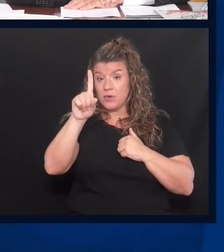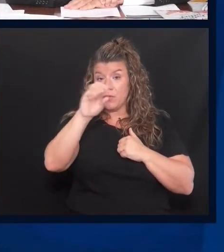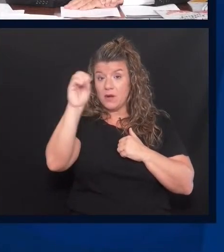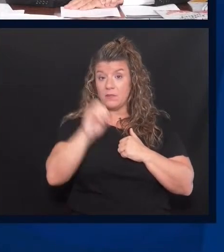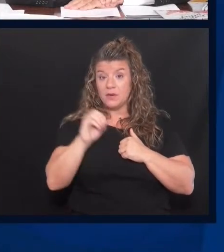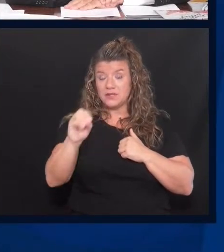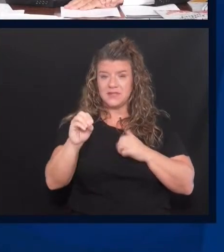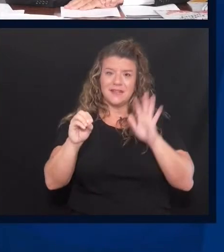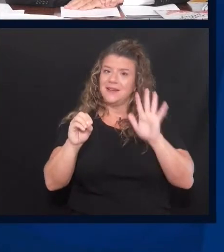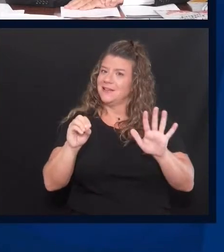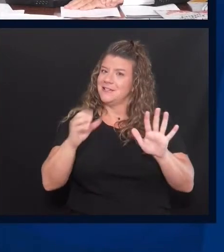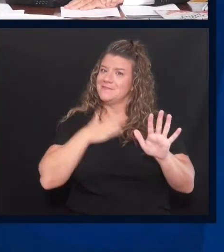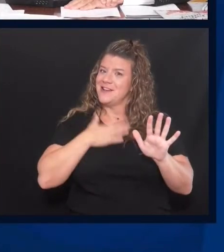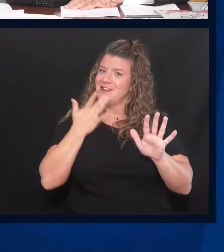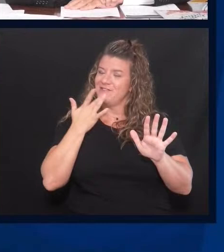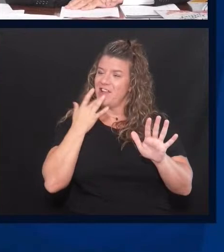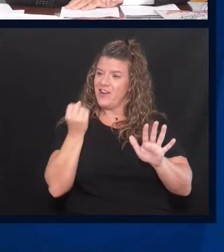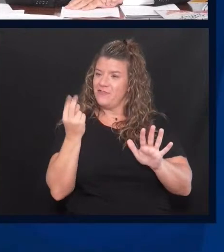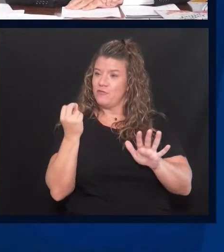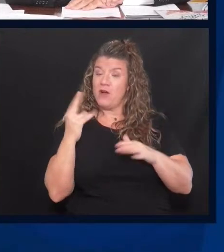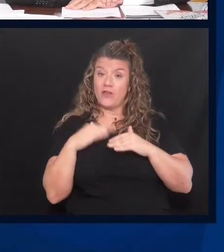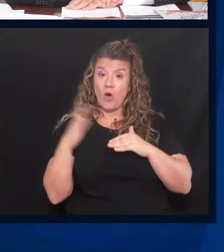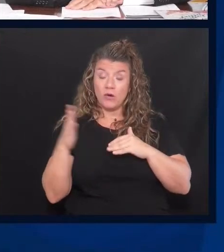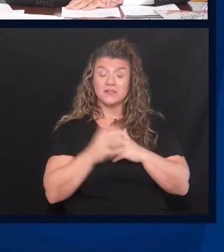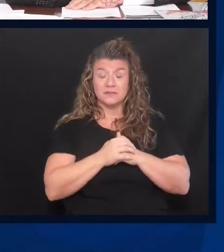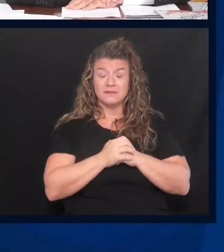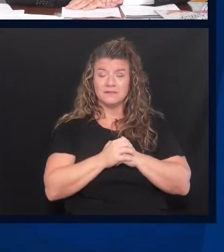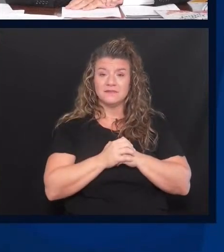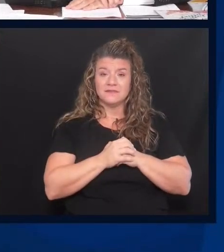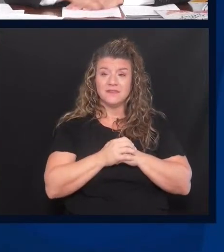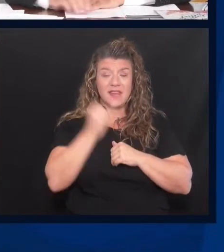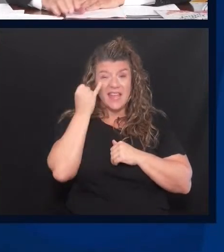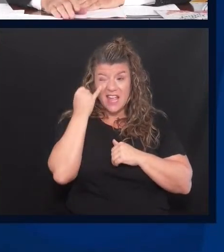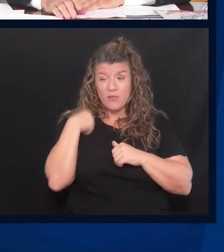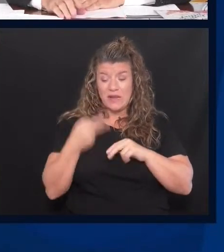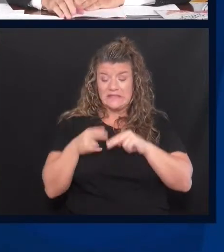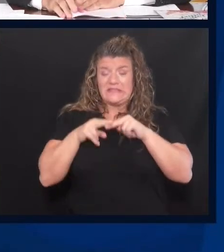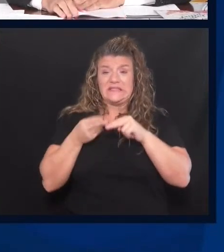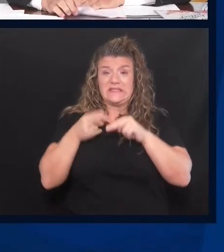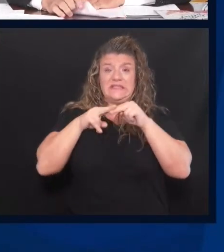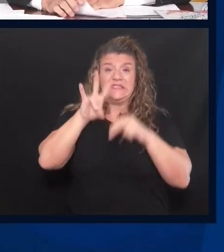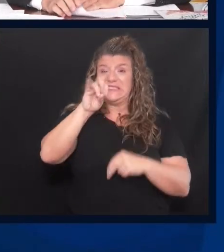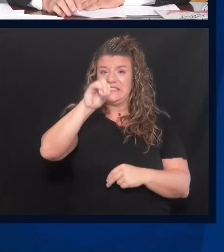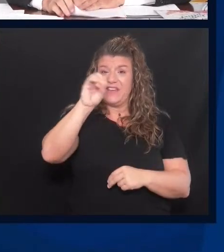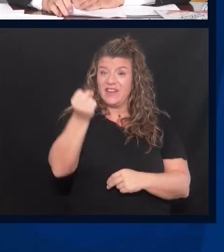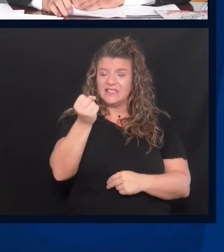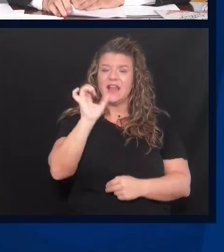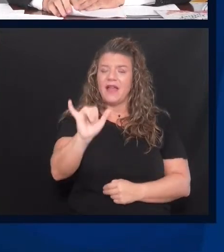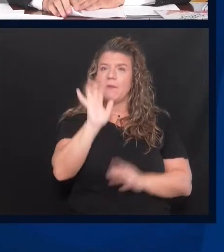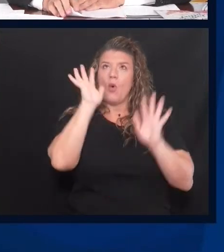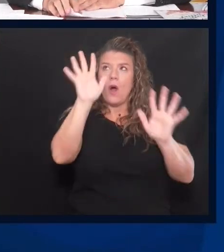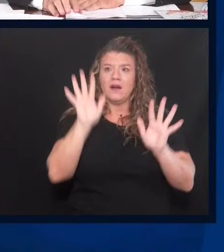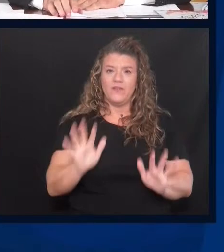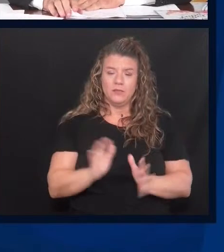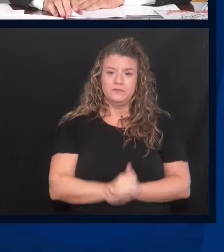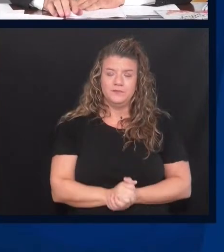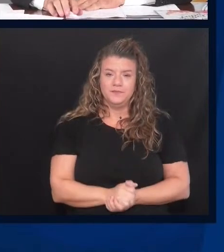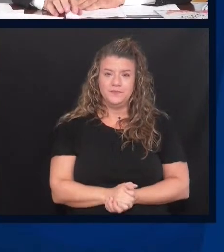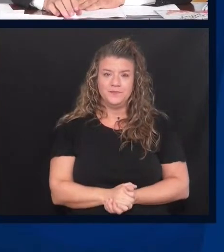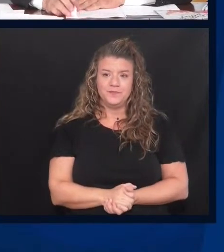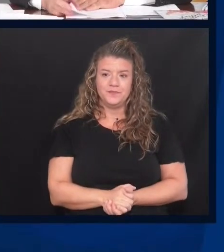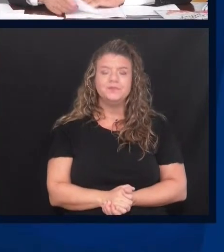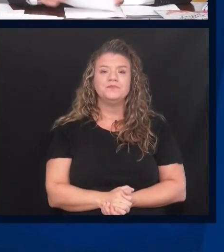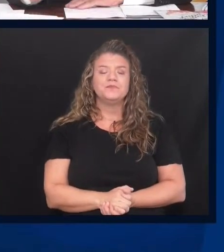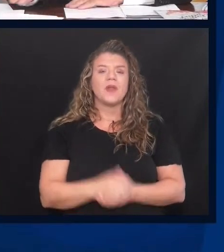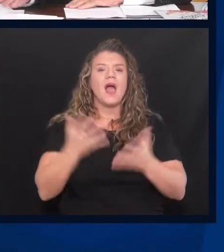69.1%. I love this, of the 12 and olders. And if we can get up in the 70s, that would be wonderful. Really, really good stuff. I